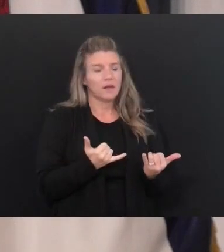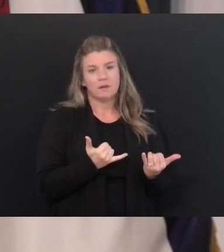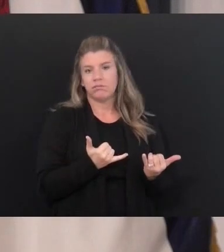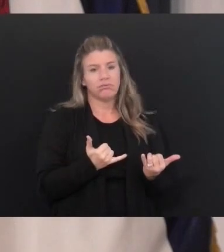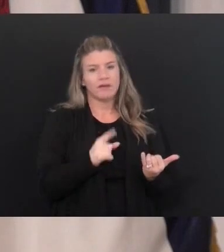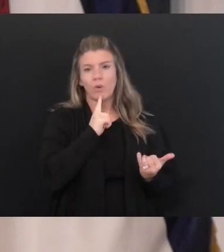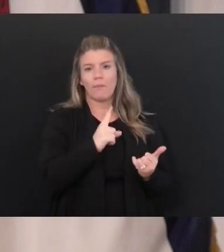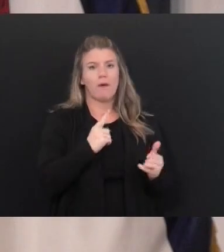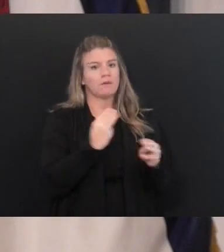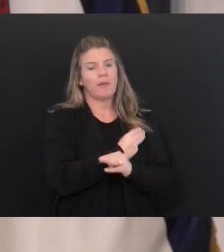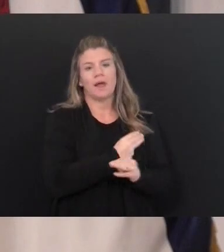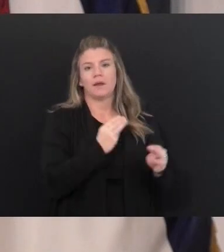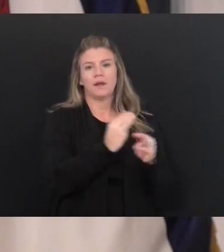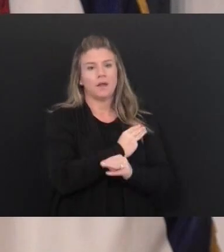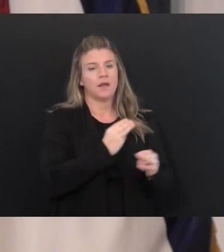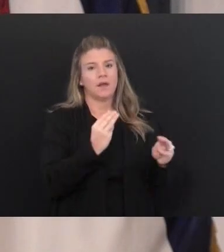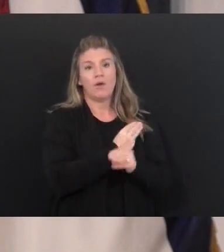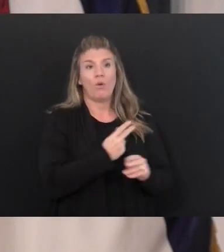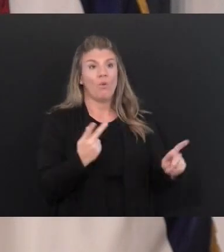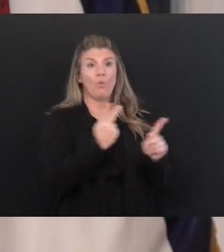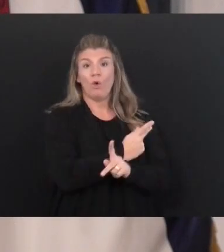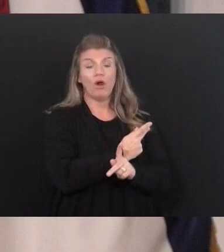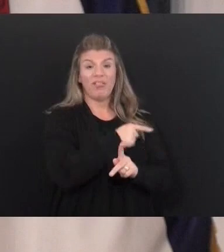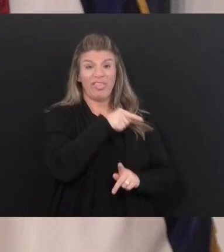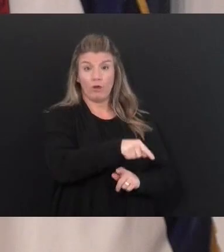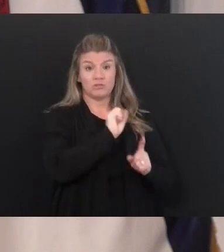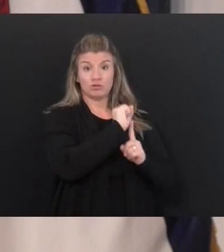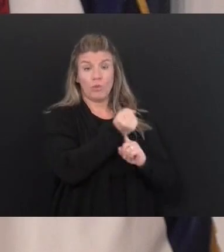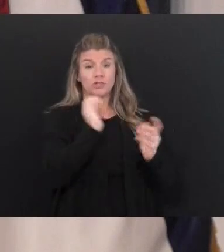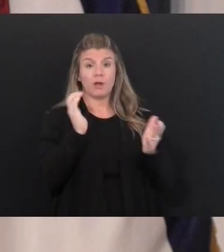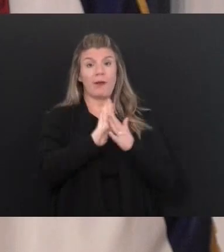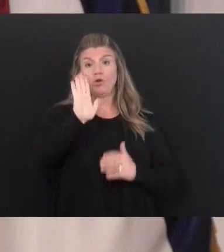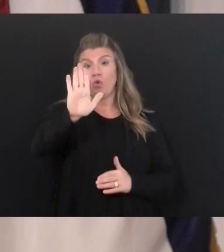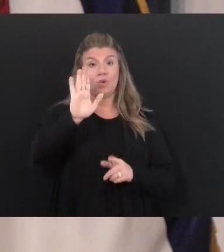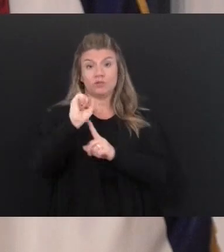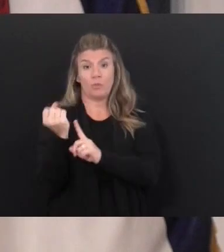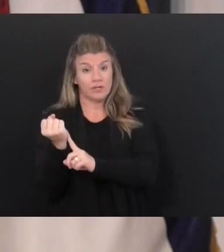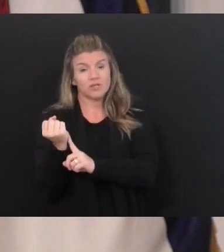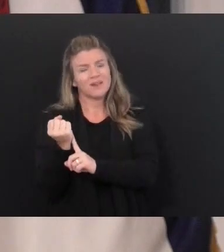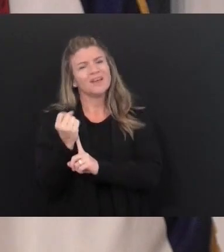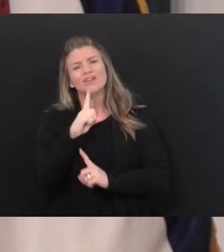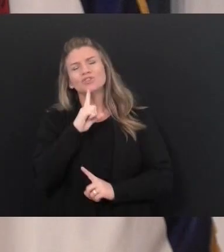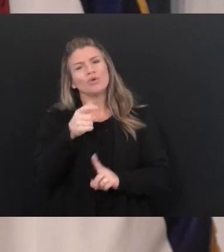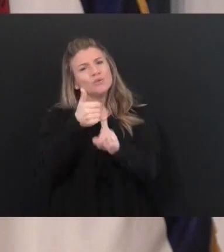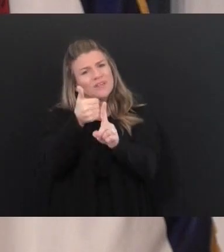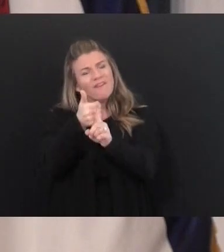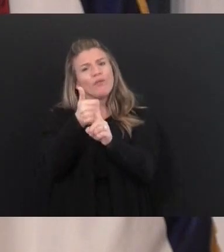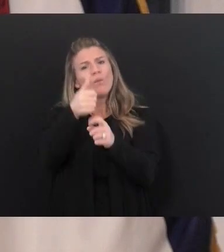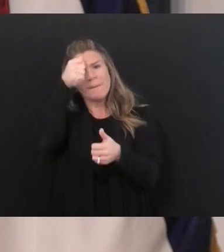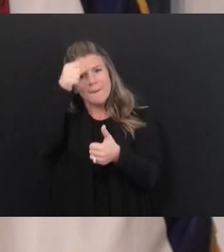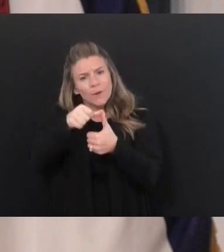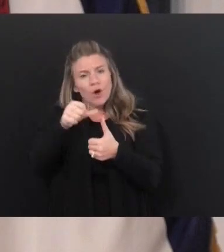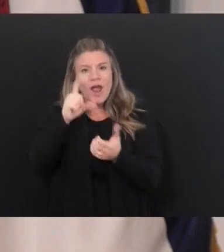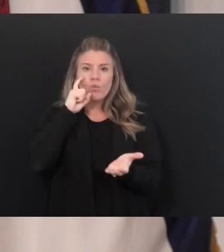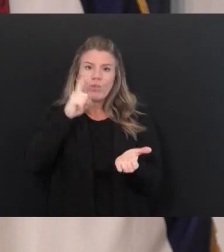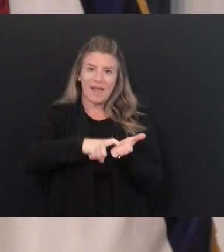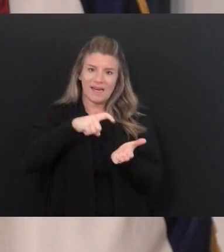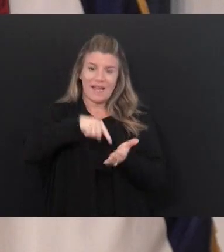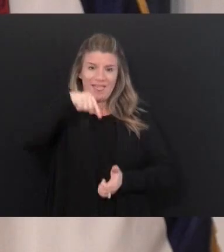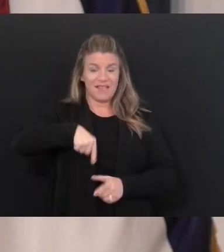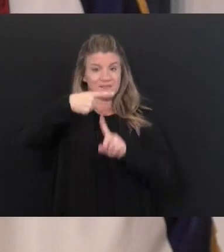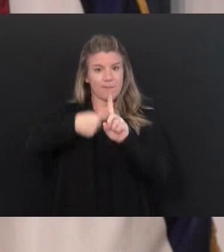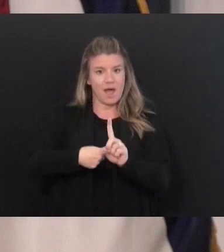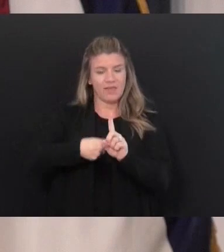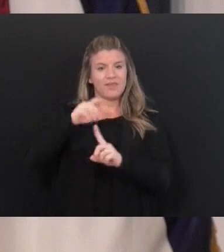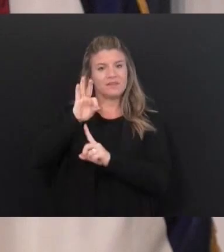in multiples to what all of us are going through. So please recognize this month